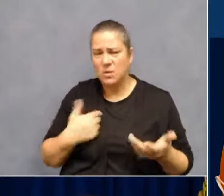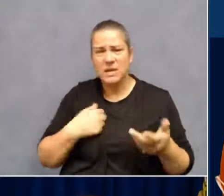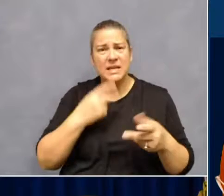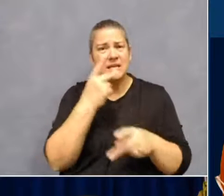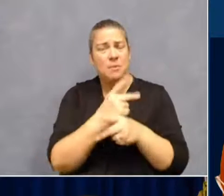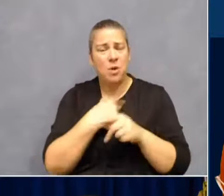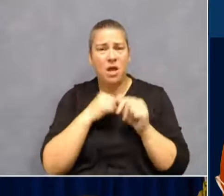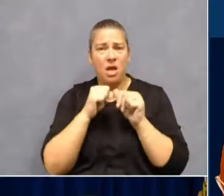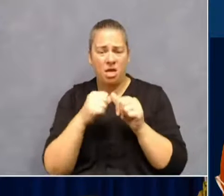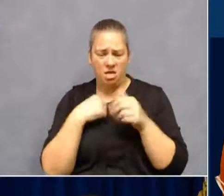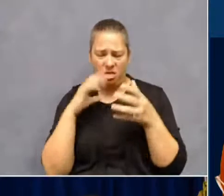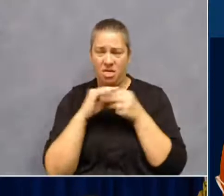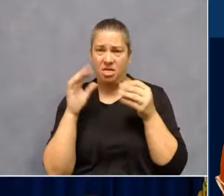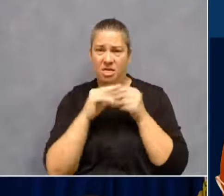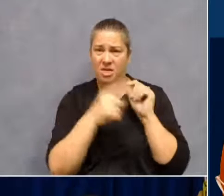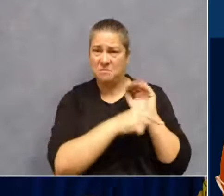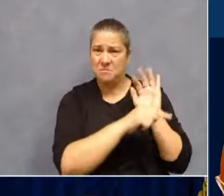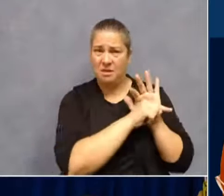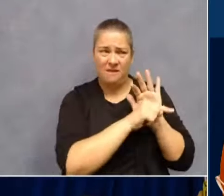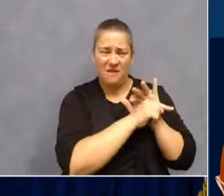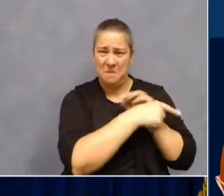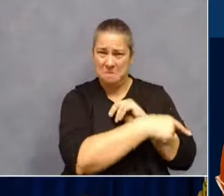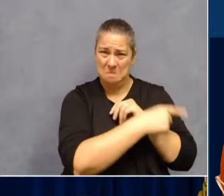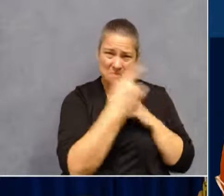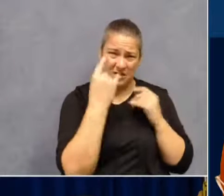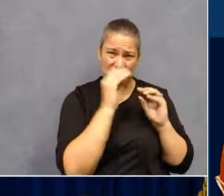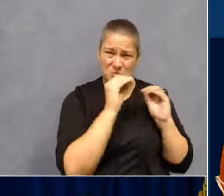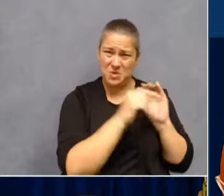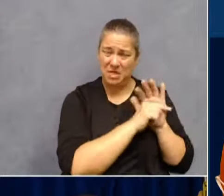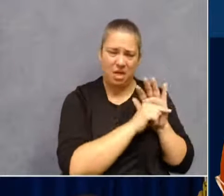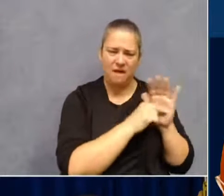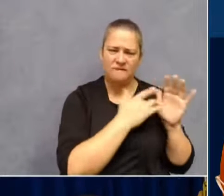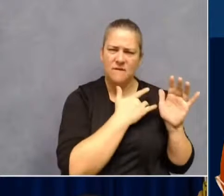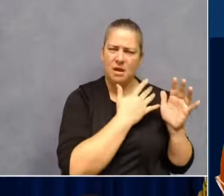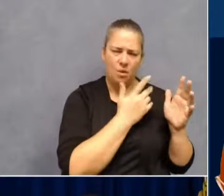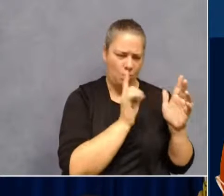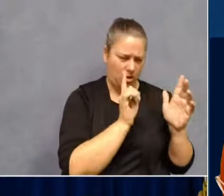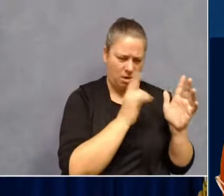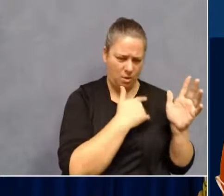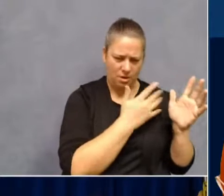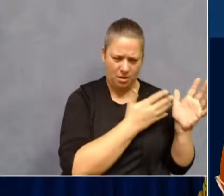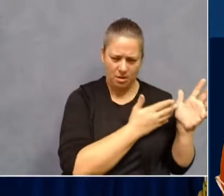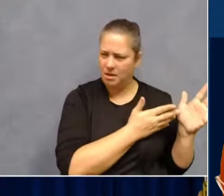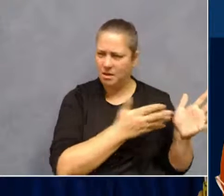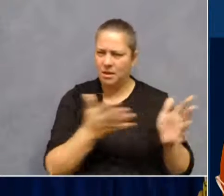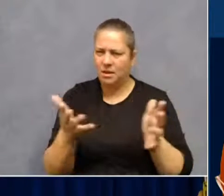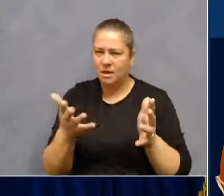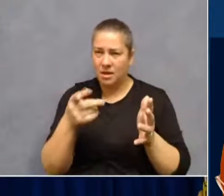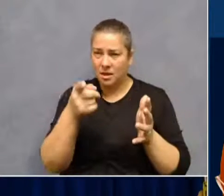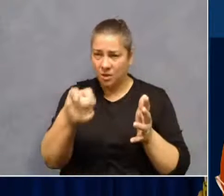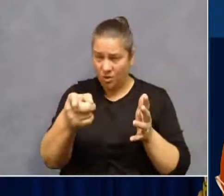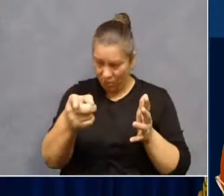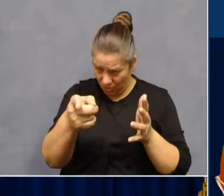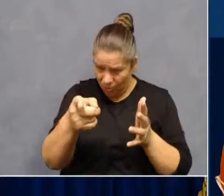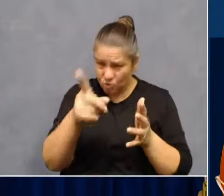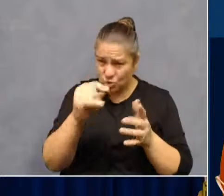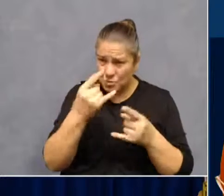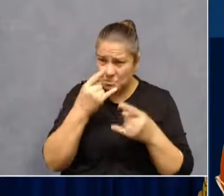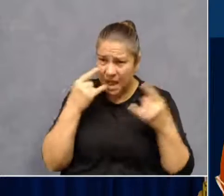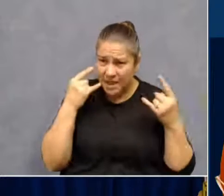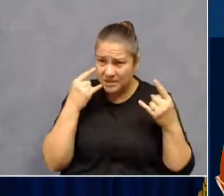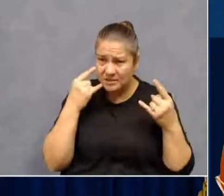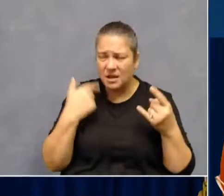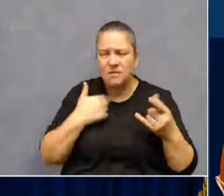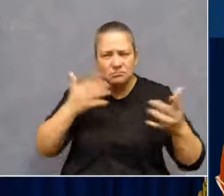on a mask and a lot more time encouraging people that do to keep it up. So